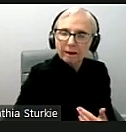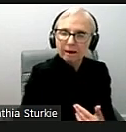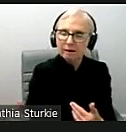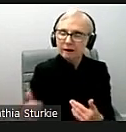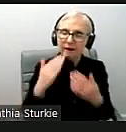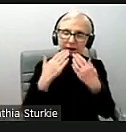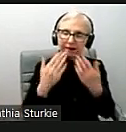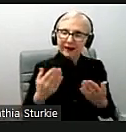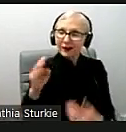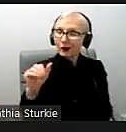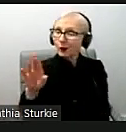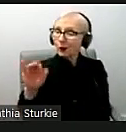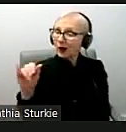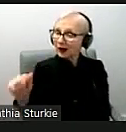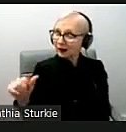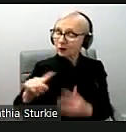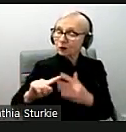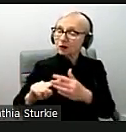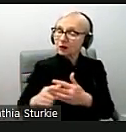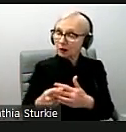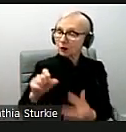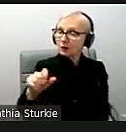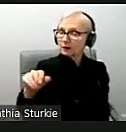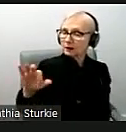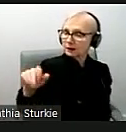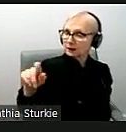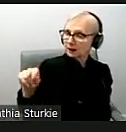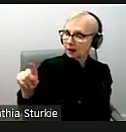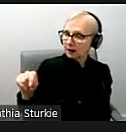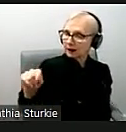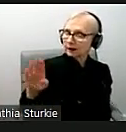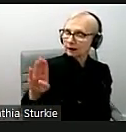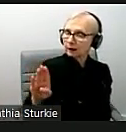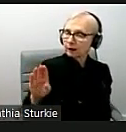Brian, and thanks to everybody for joining today.